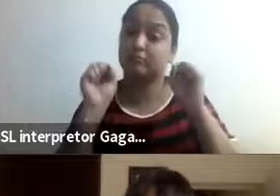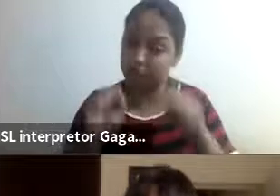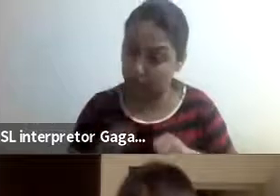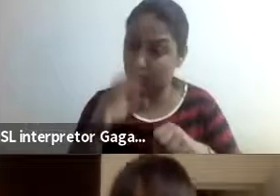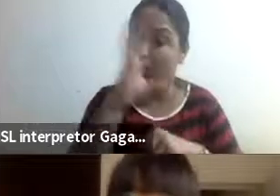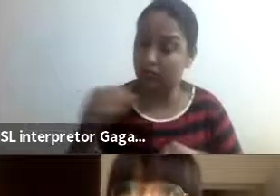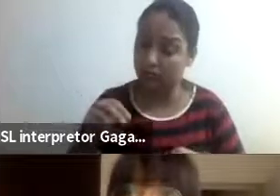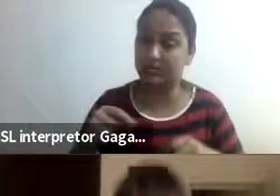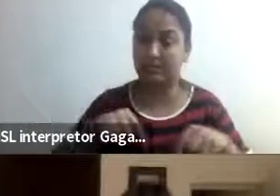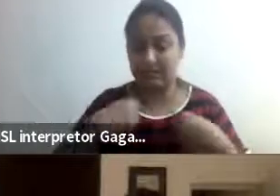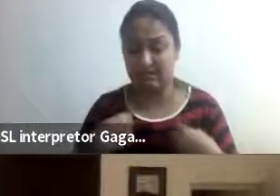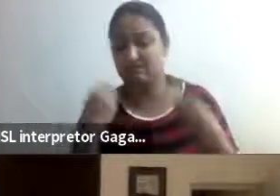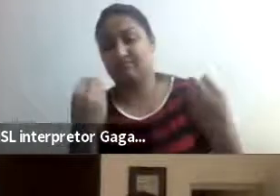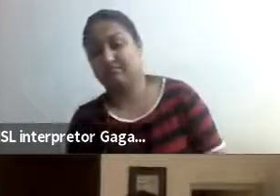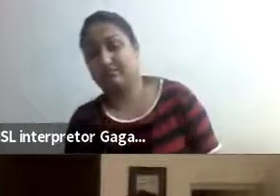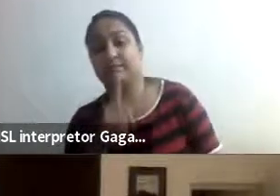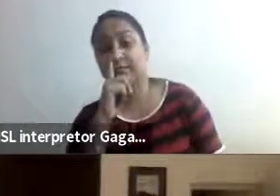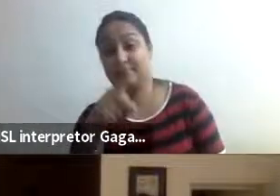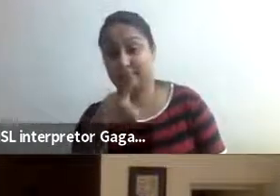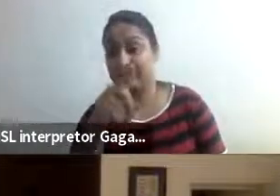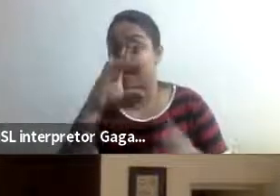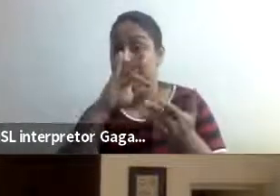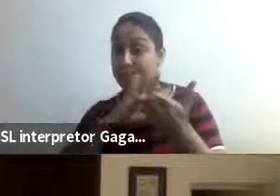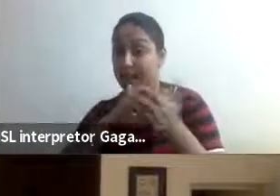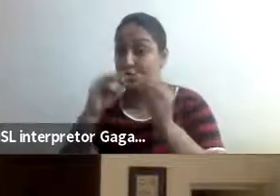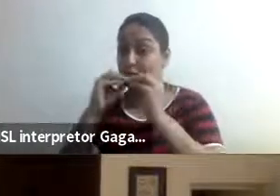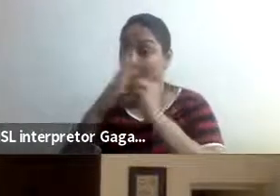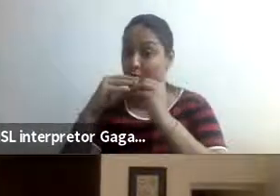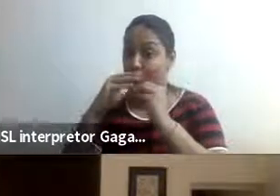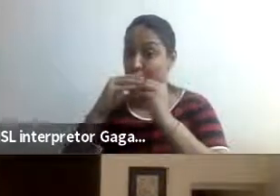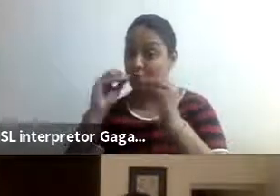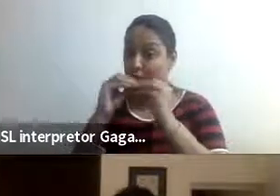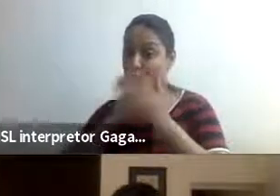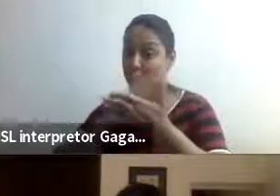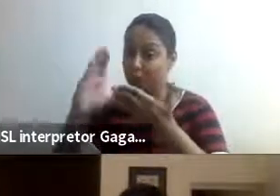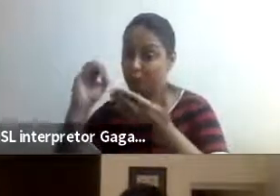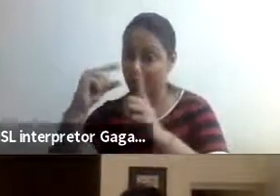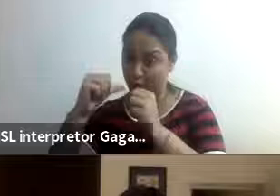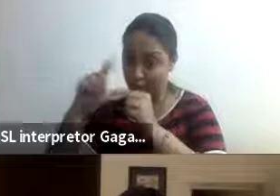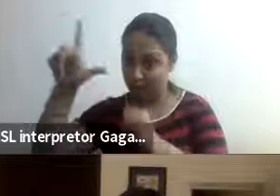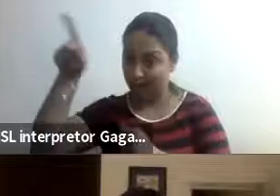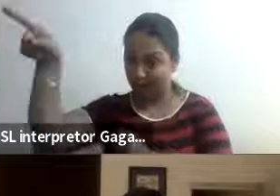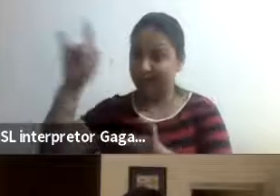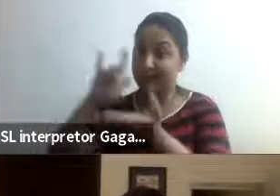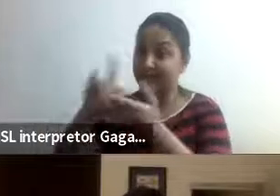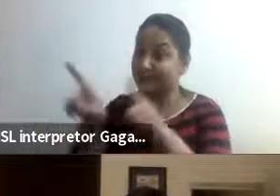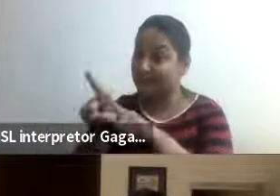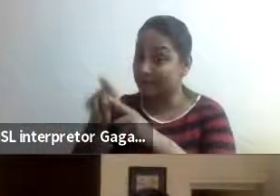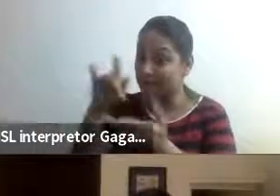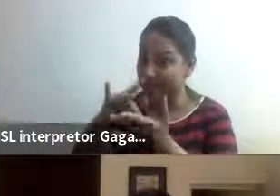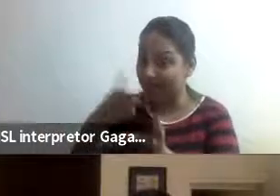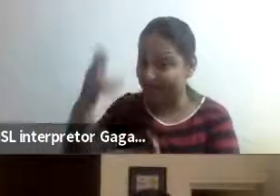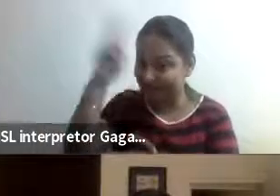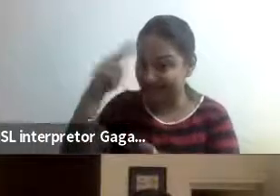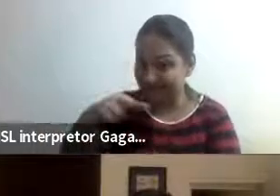also serendipitous that Bhuribai is in Bhopal at the same time, because Bharat Bhavan is being built, and Bhuribai, like many